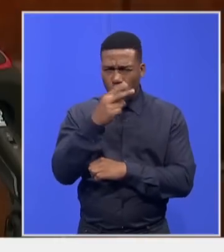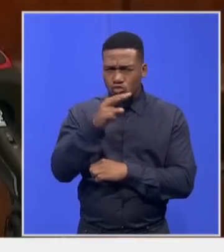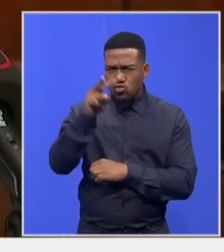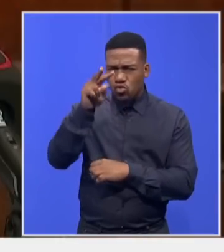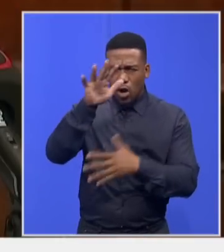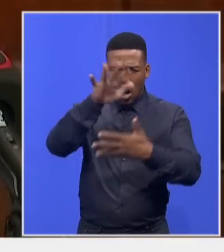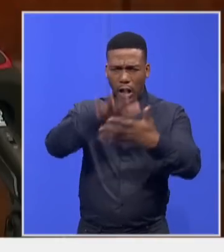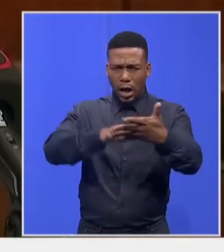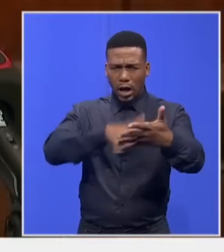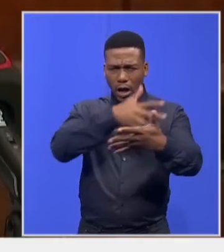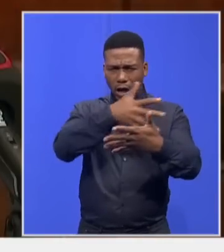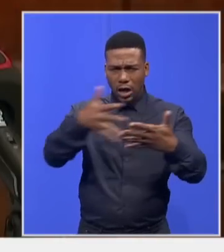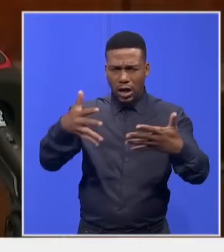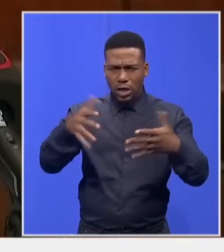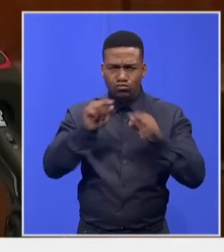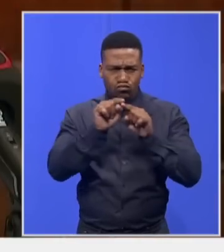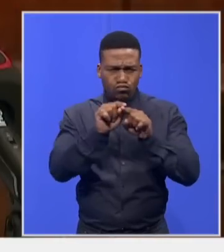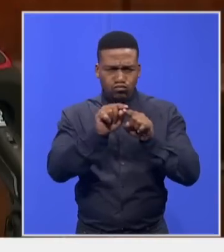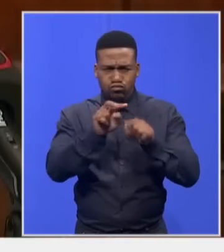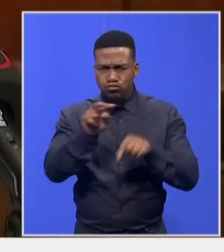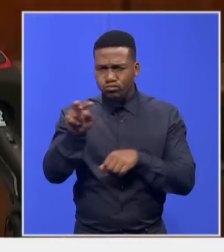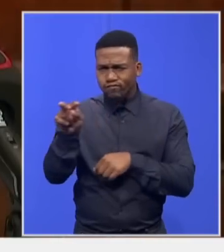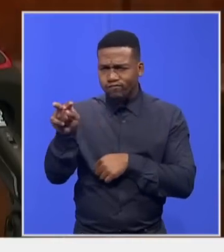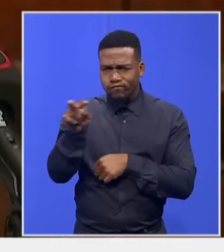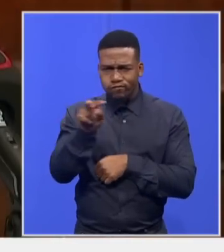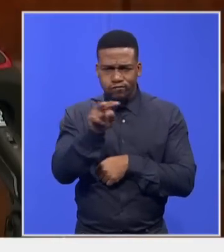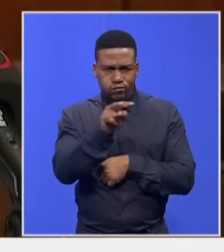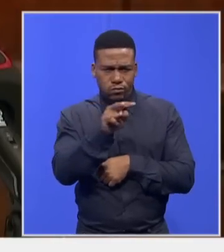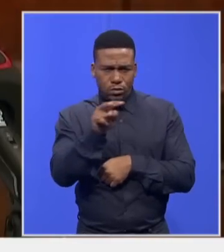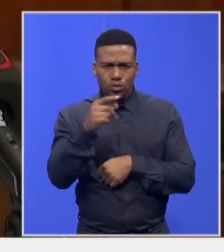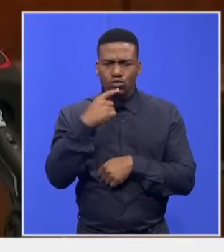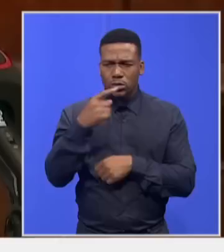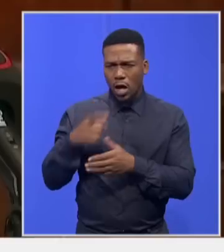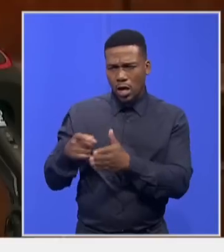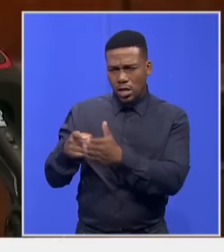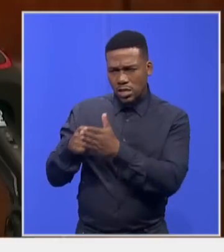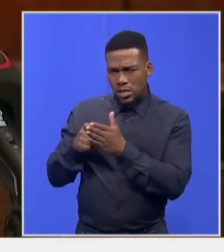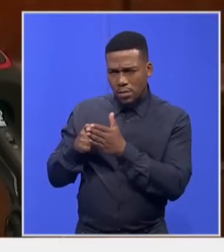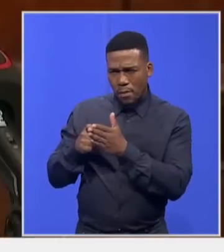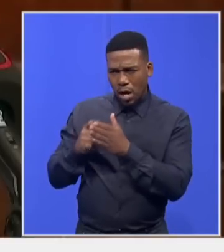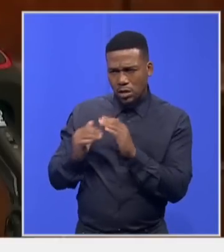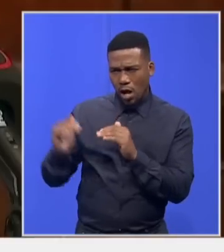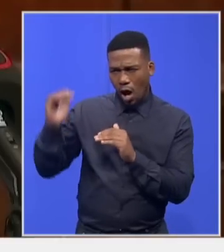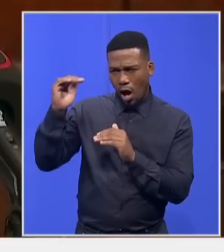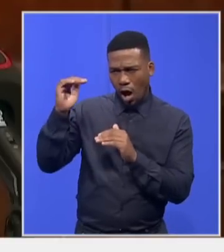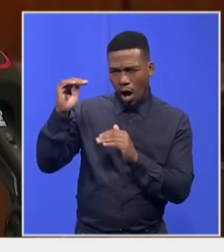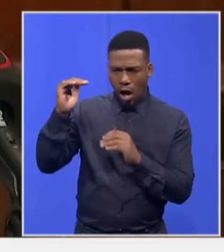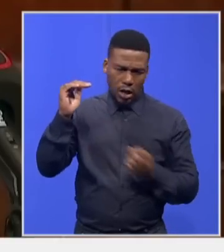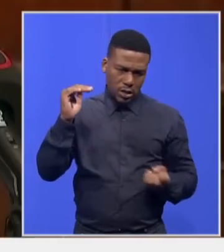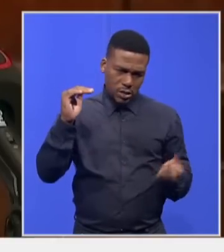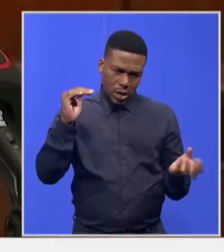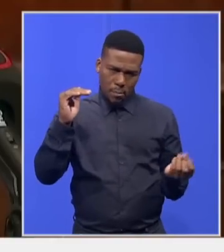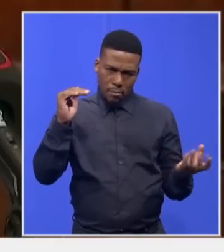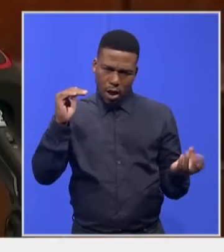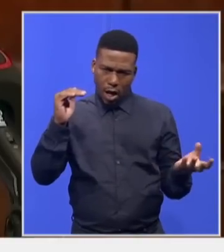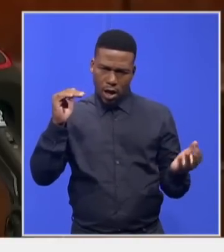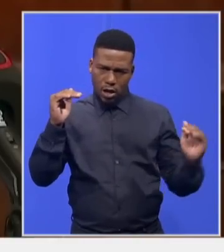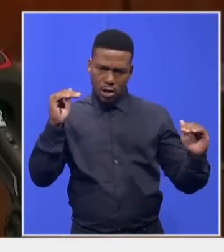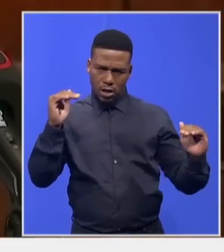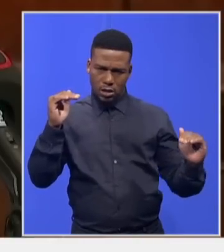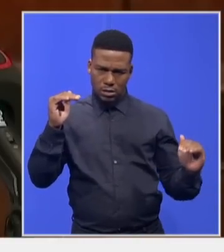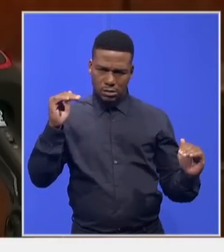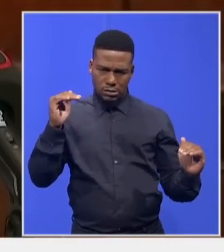low frequency, that is when demand far outstrips supply, to maintain the system at what we call